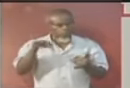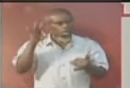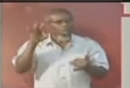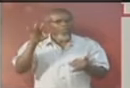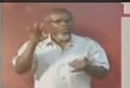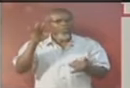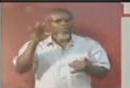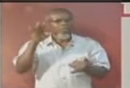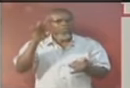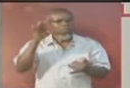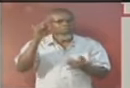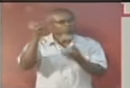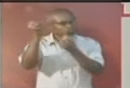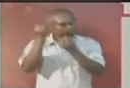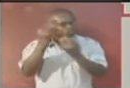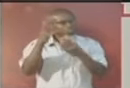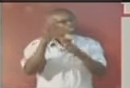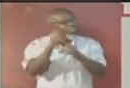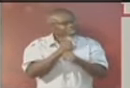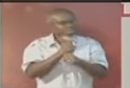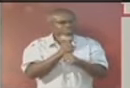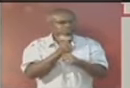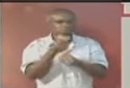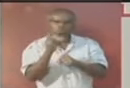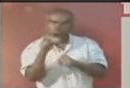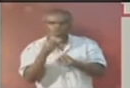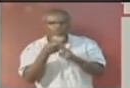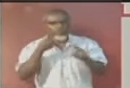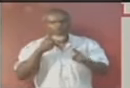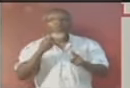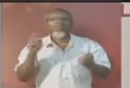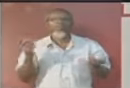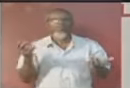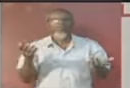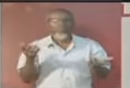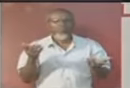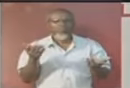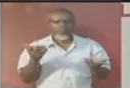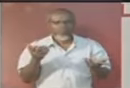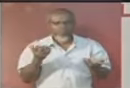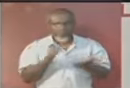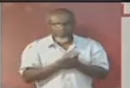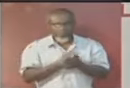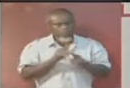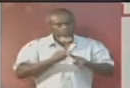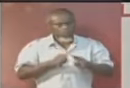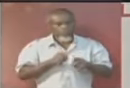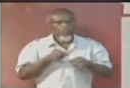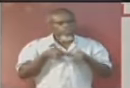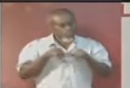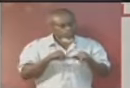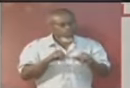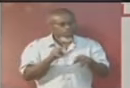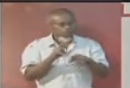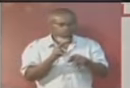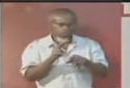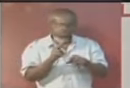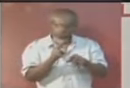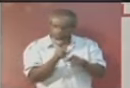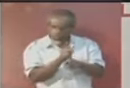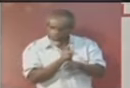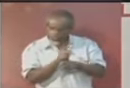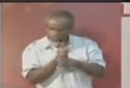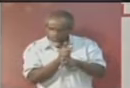out more information as the possible point of origin, but we would have continuously treated those persons as being infectious for